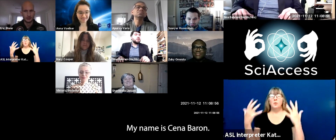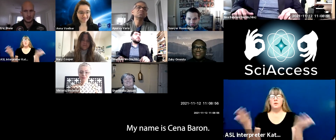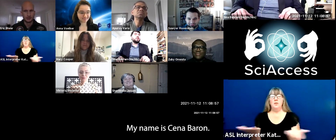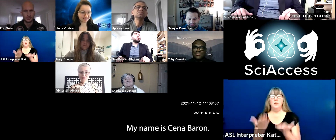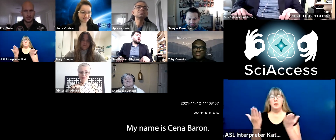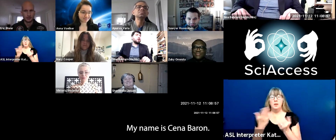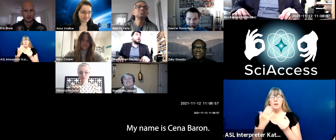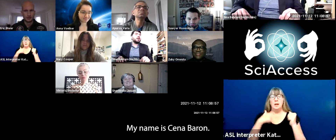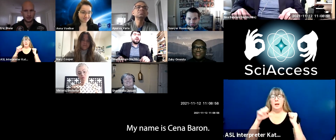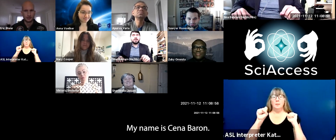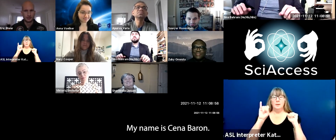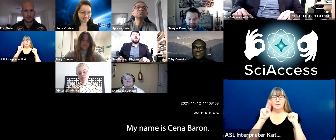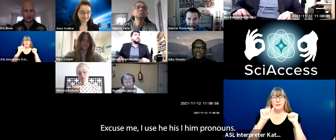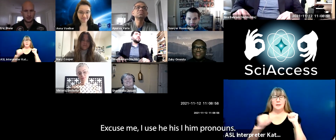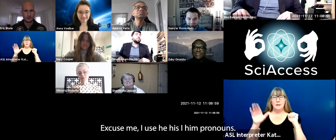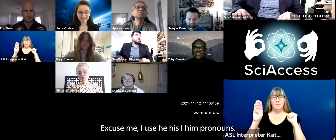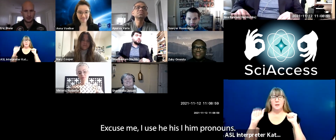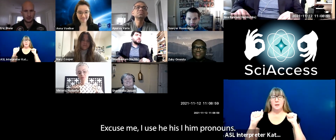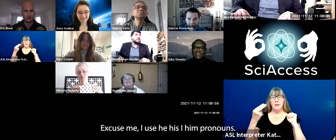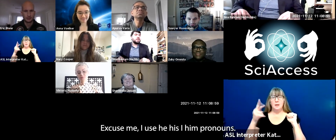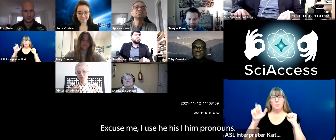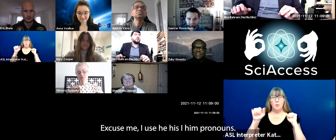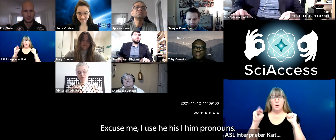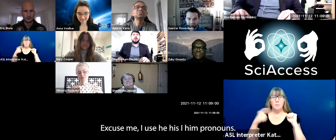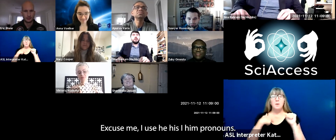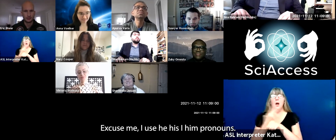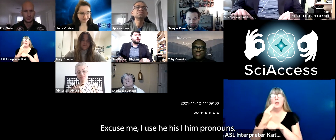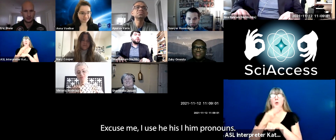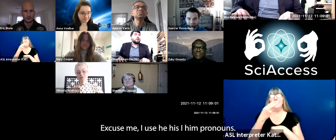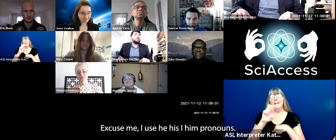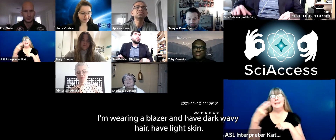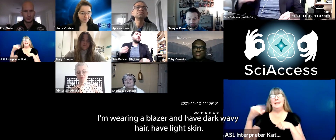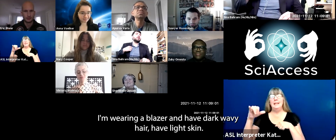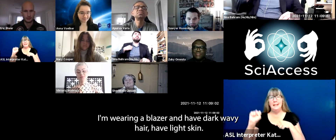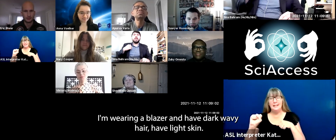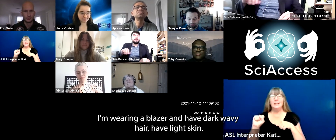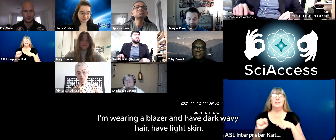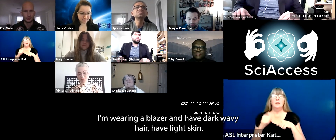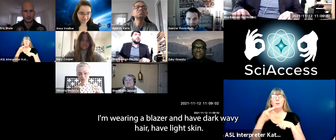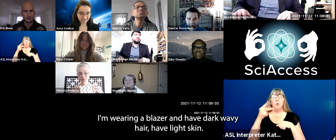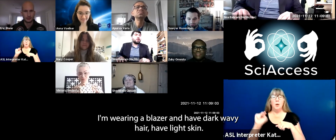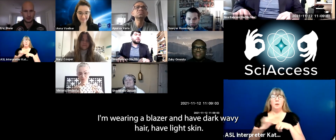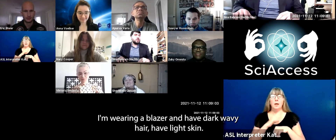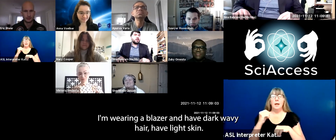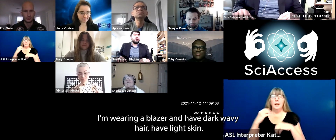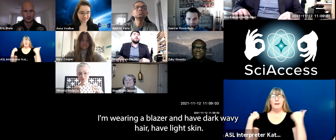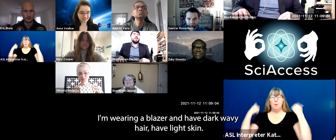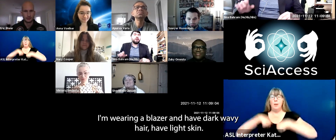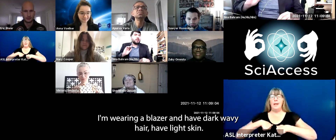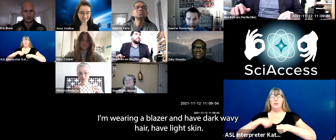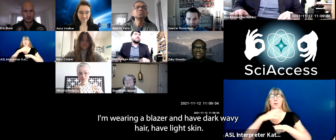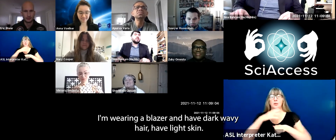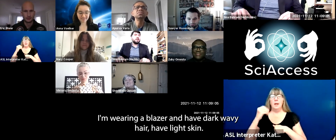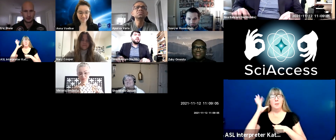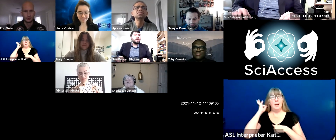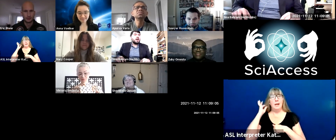is Sina Baram. Excuse me, I use he, his, him pronouns. I'm wearing a blazer and have dark, wavy hair,